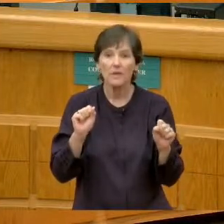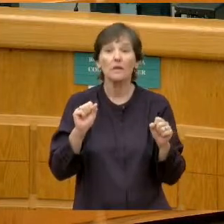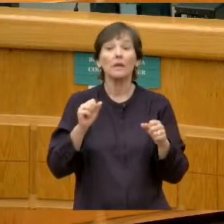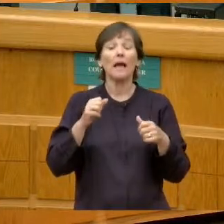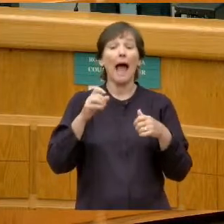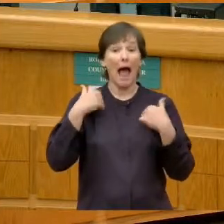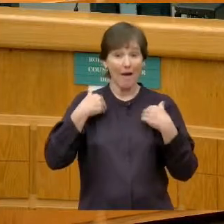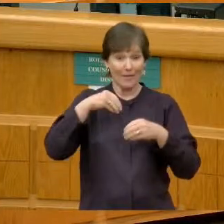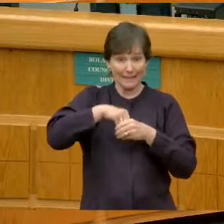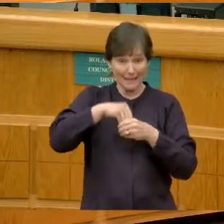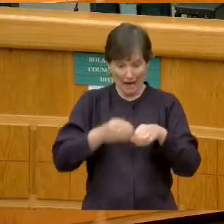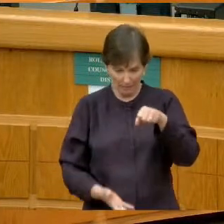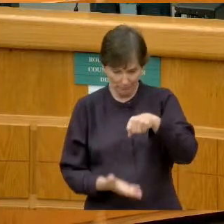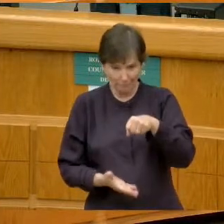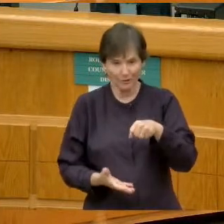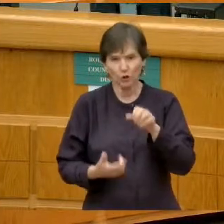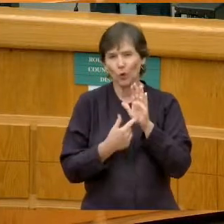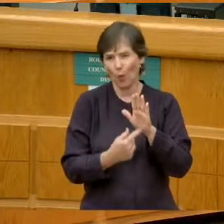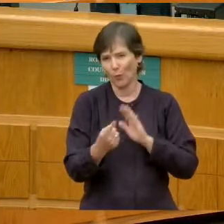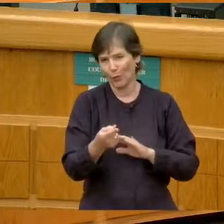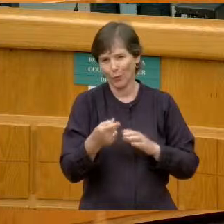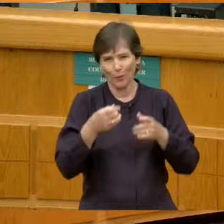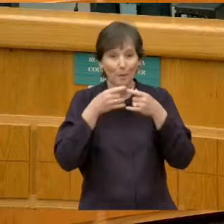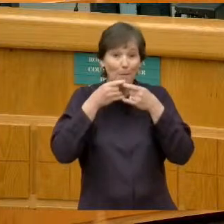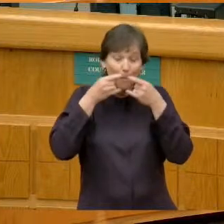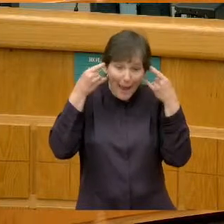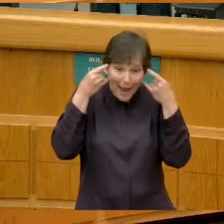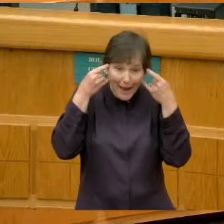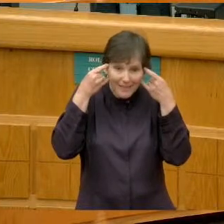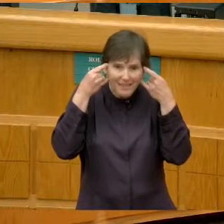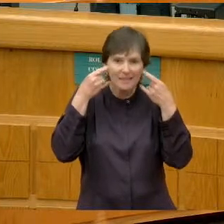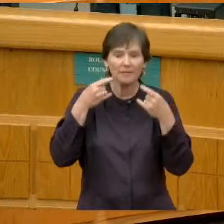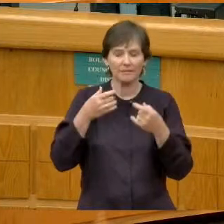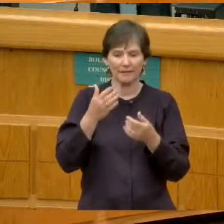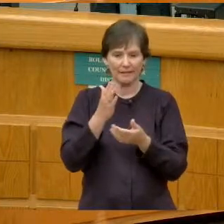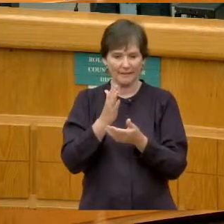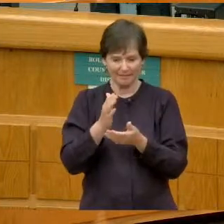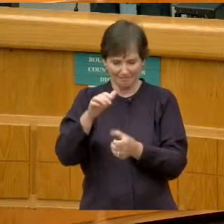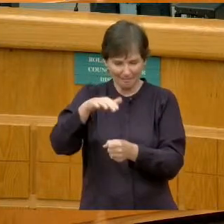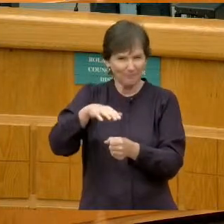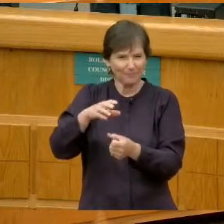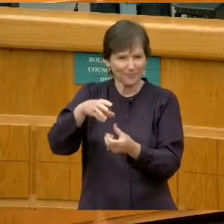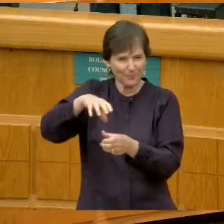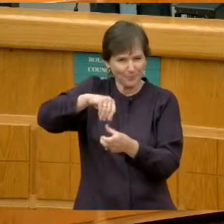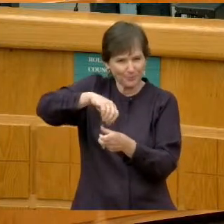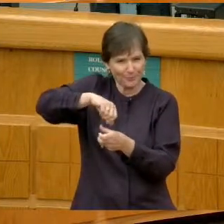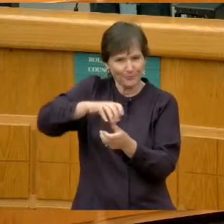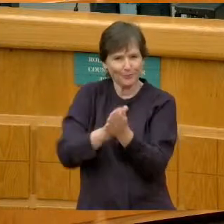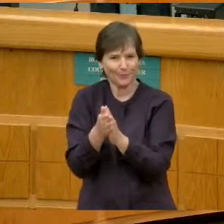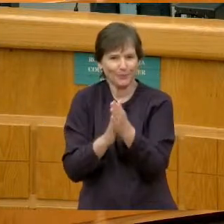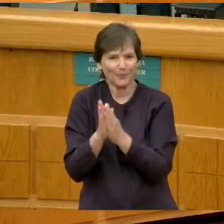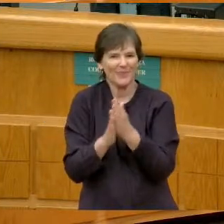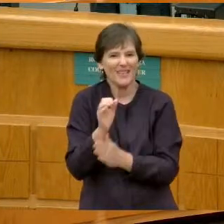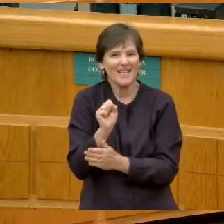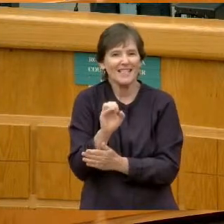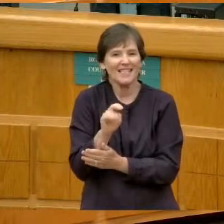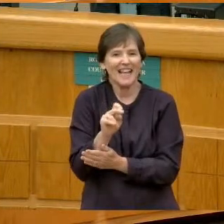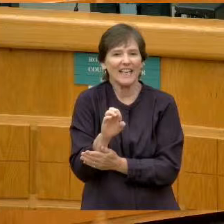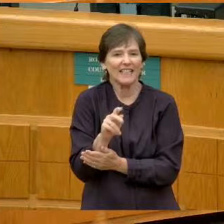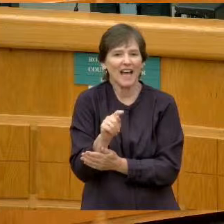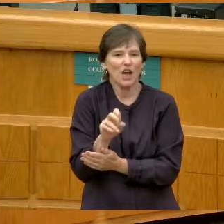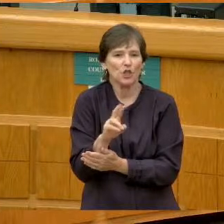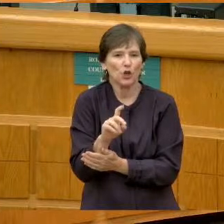to have a bottle of sanitizer gel that you can put on your bathroom counter or your kitchen counter, wherever you have it. There's